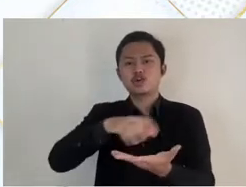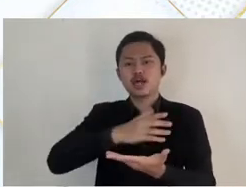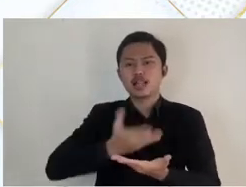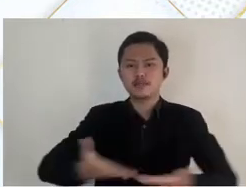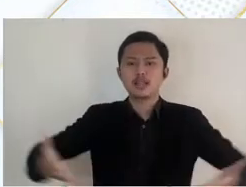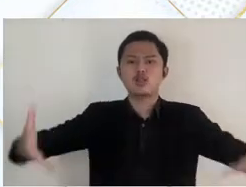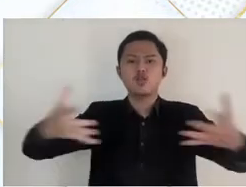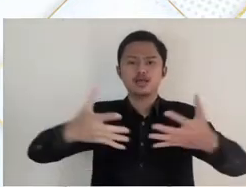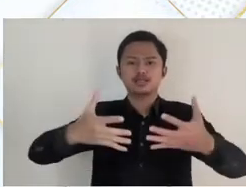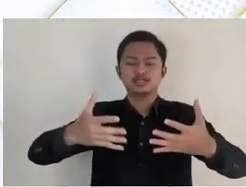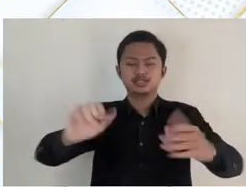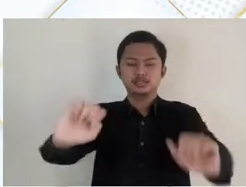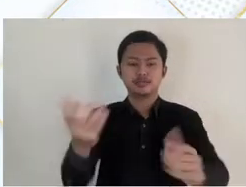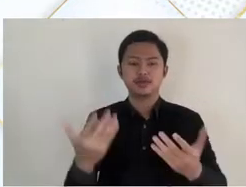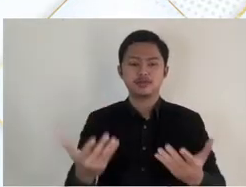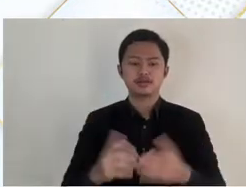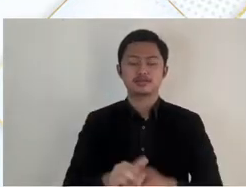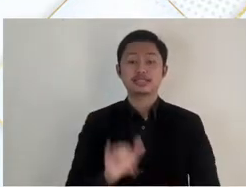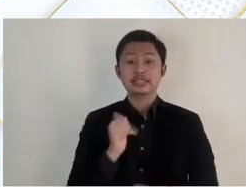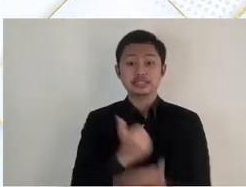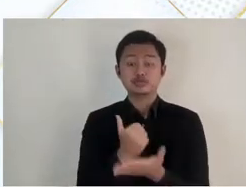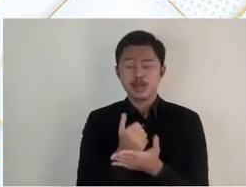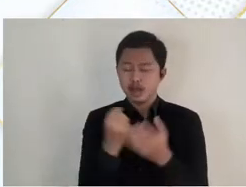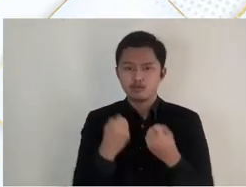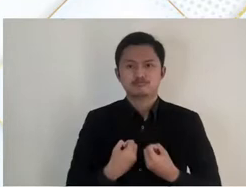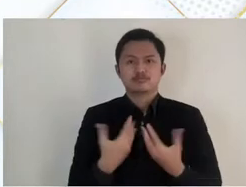really interesting. I'm surprised up to now that